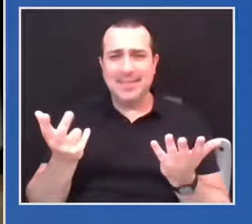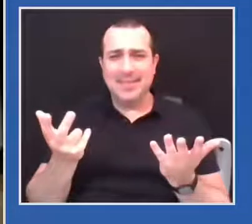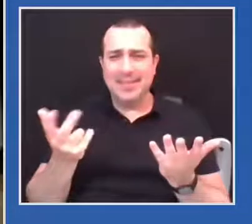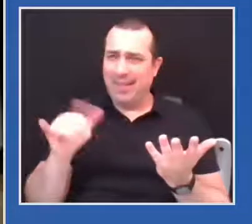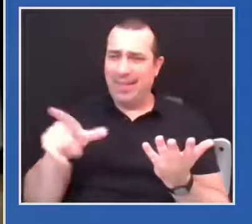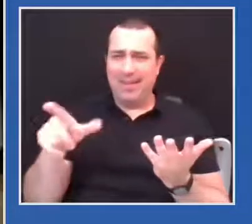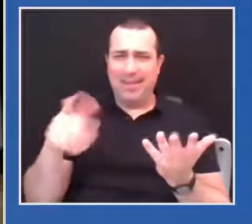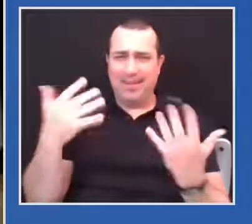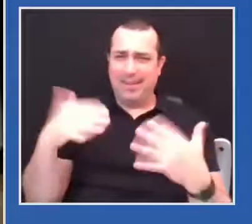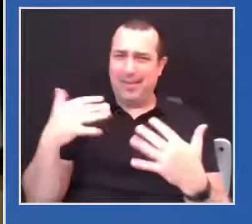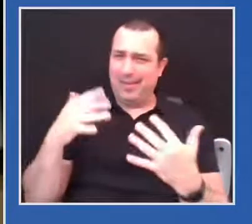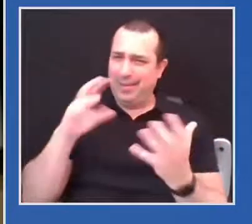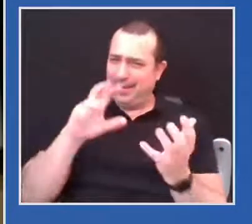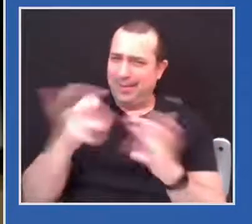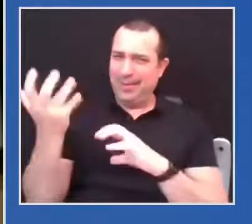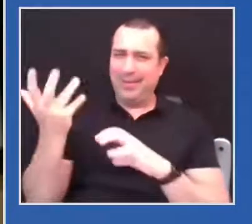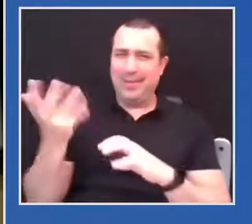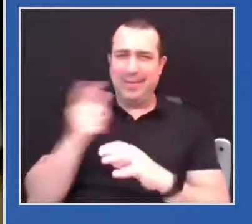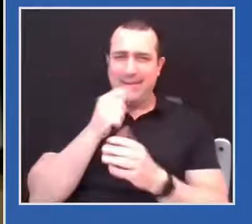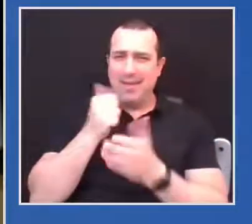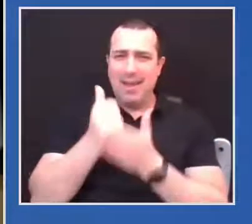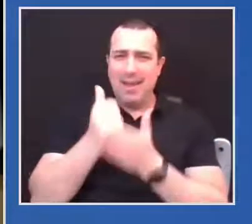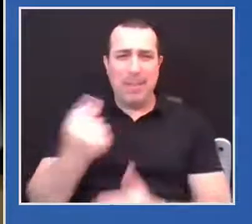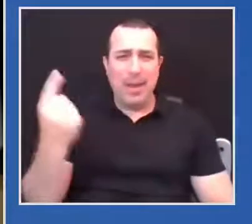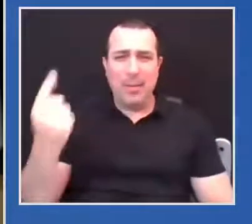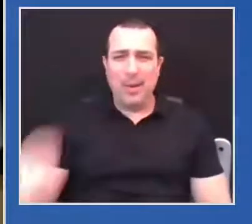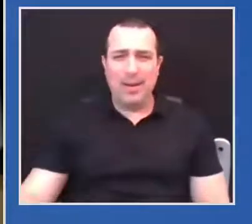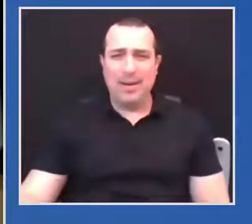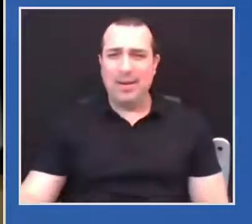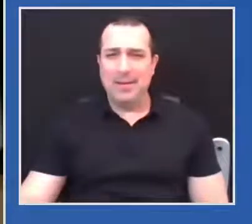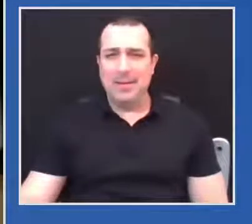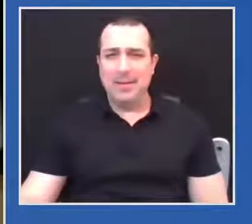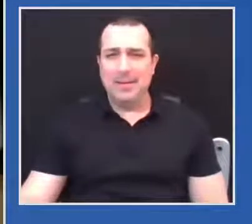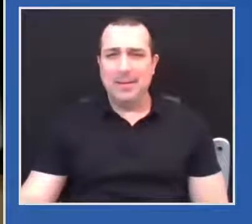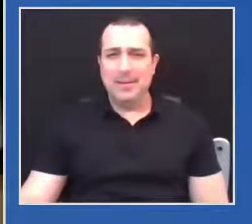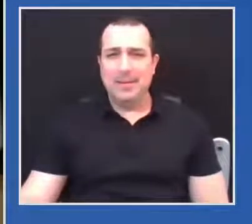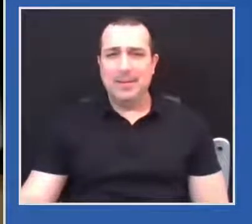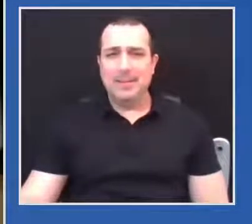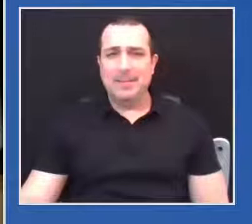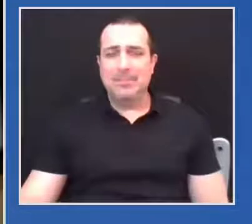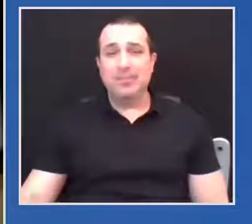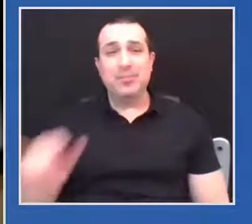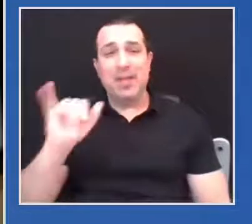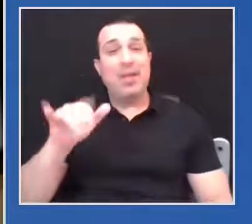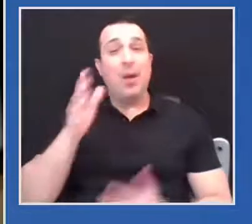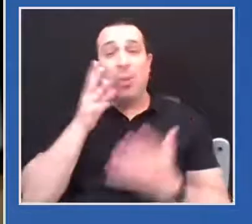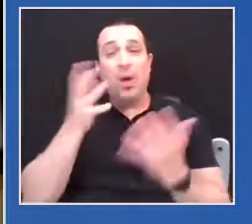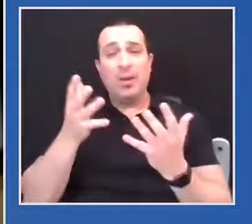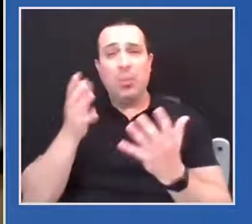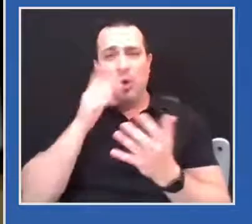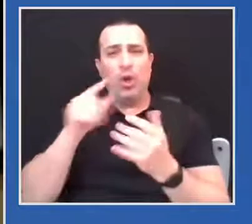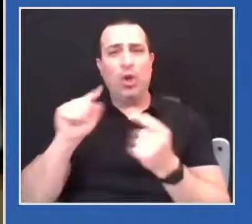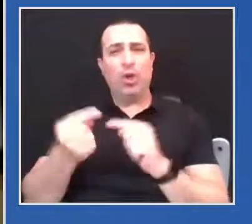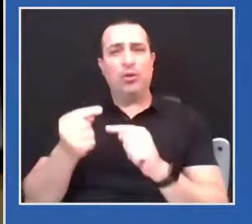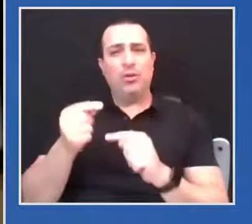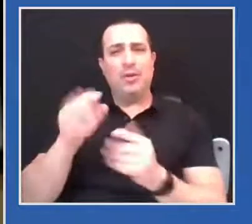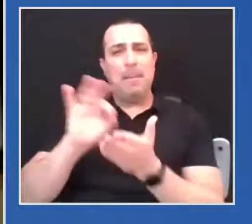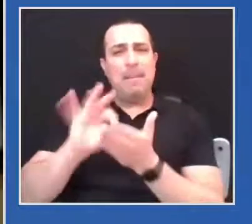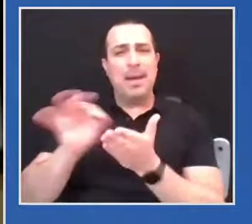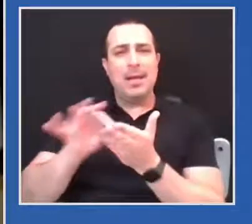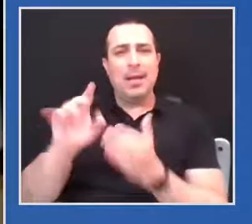anybody. In fact, all it'll do is undermine the Medicare Trust Fund and increase overall out-of-pocket costs for